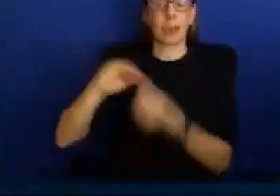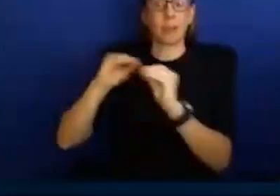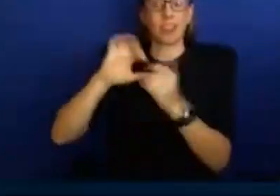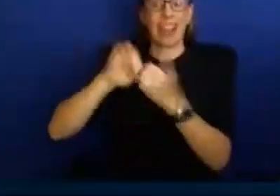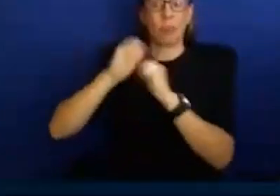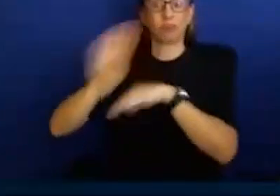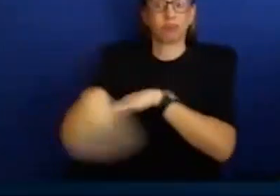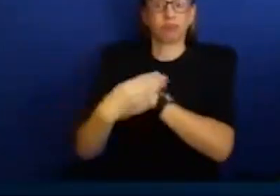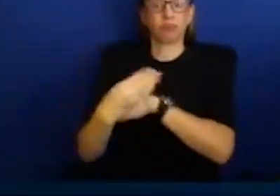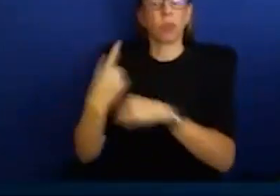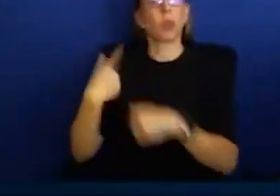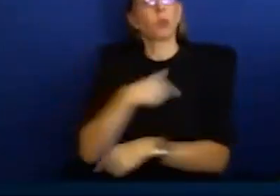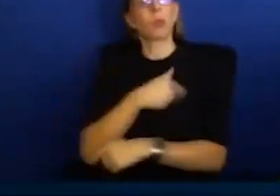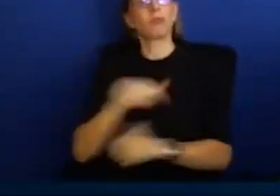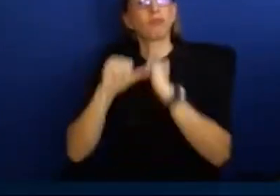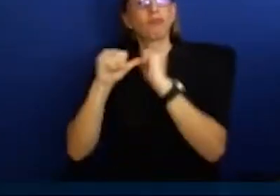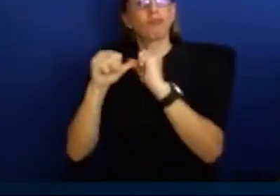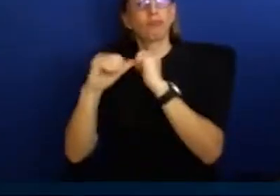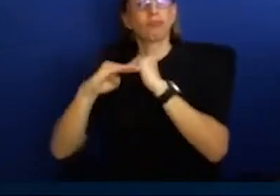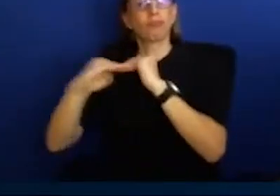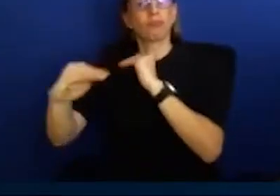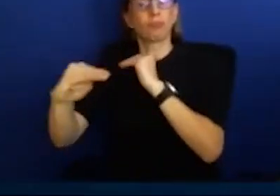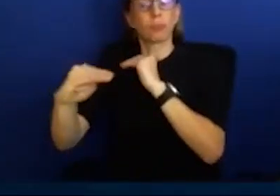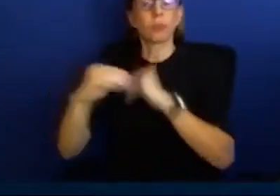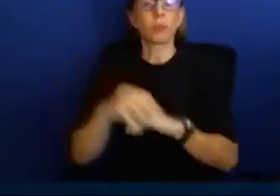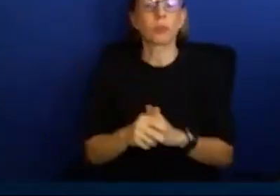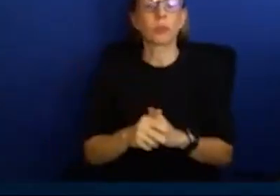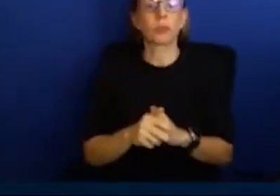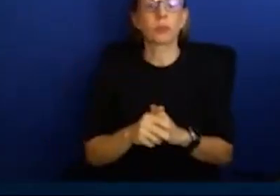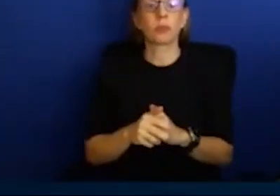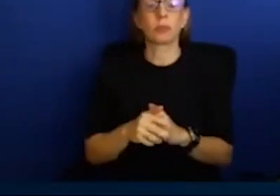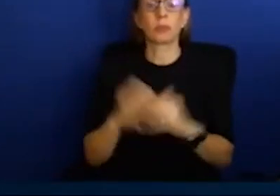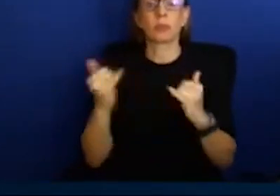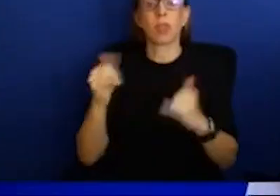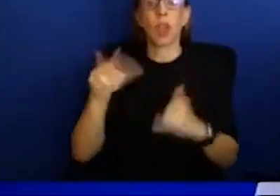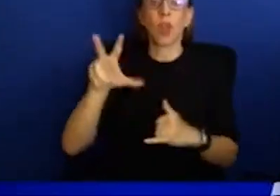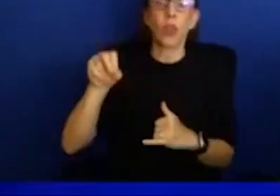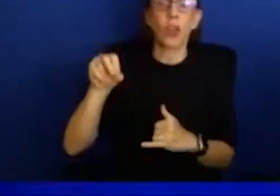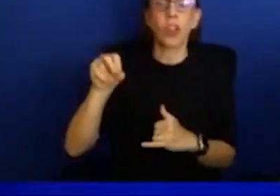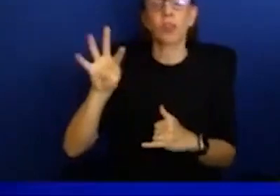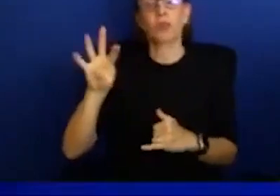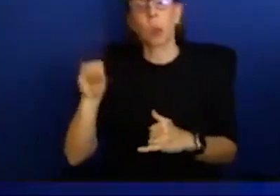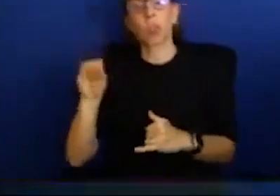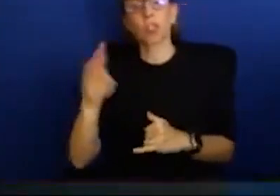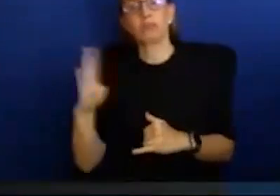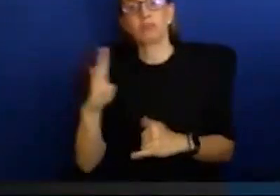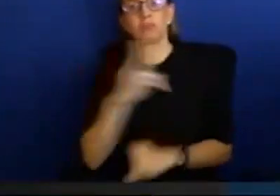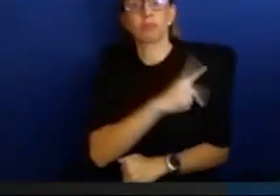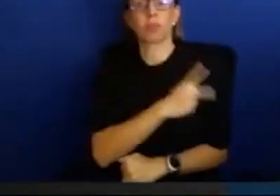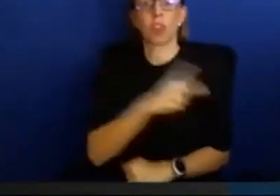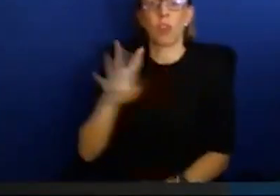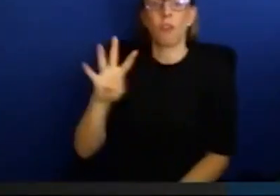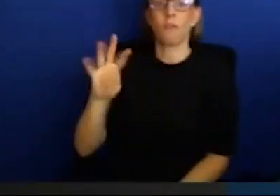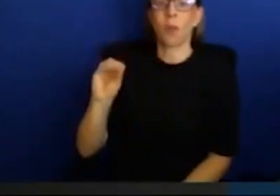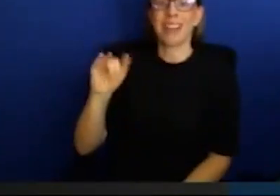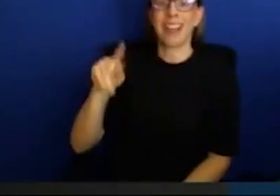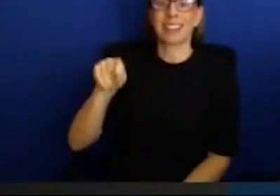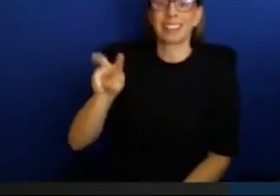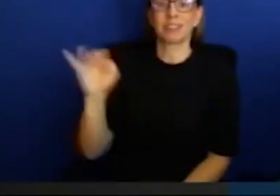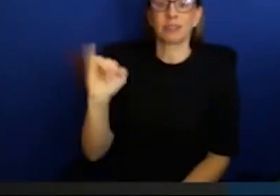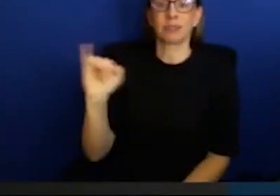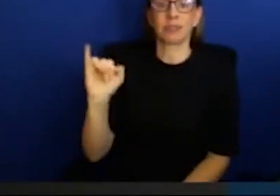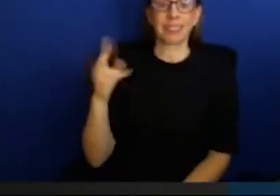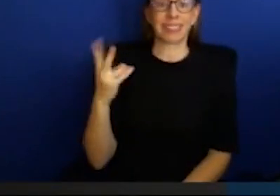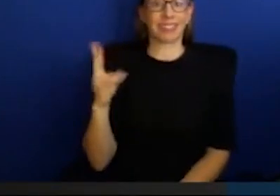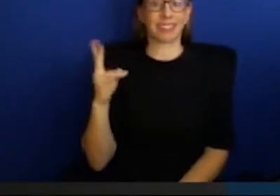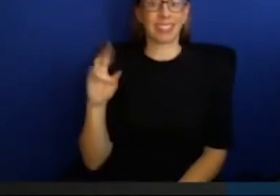holding steady, kind of right now in that mid-30s to 40s. Currently, we have 40 active infections, 17 in the ICU and